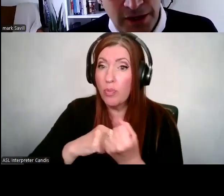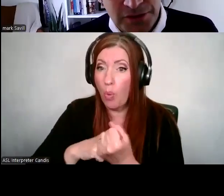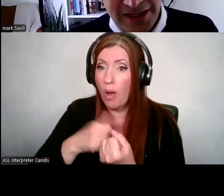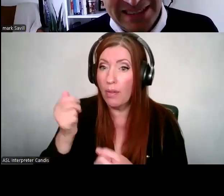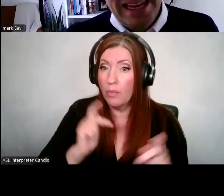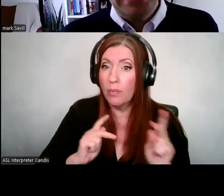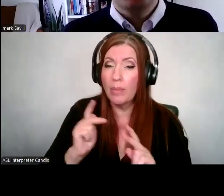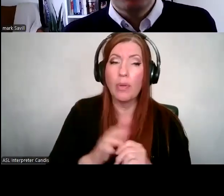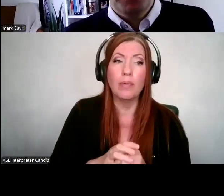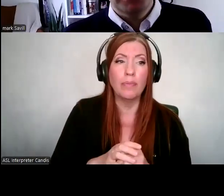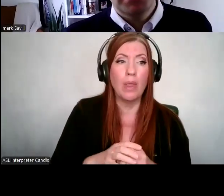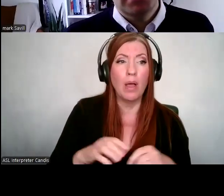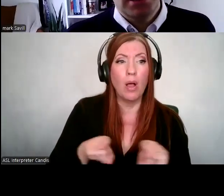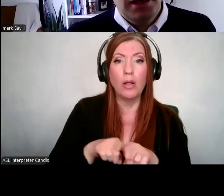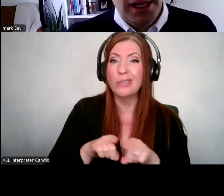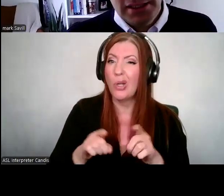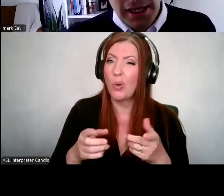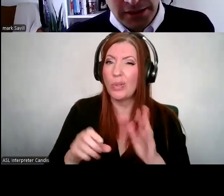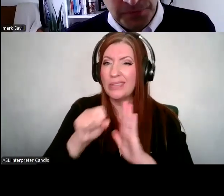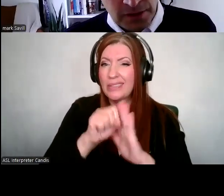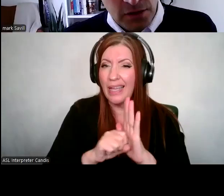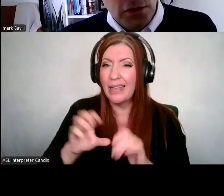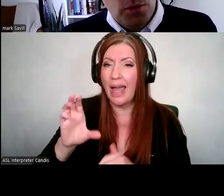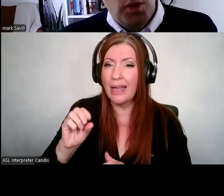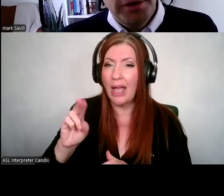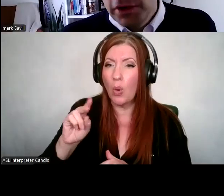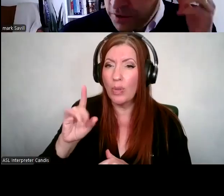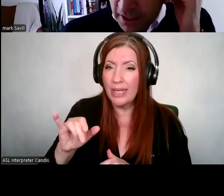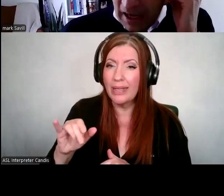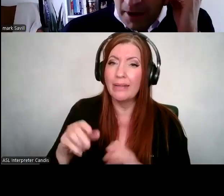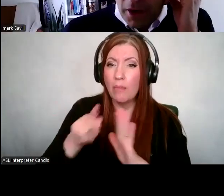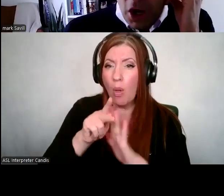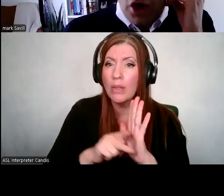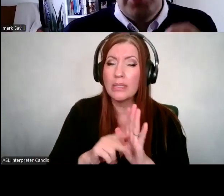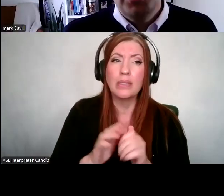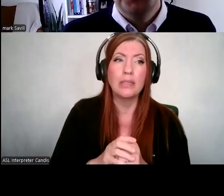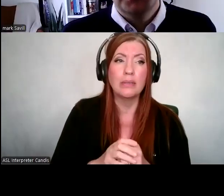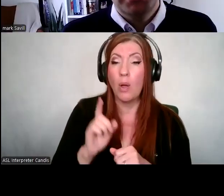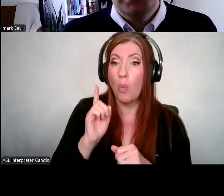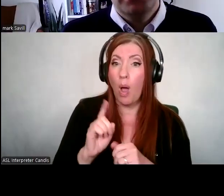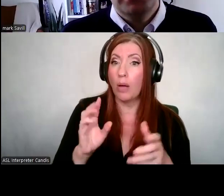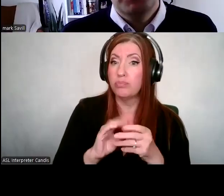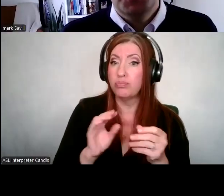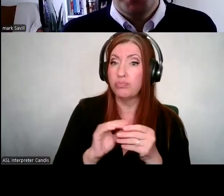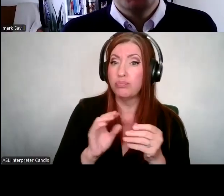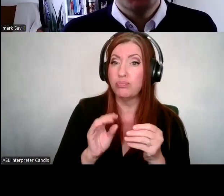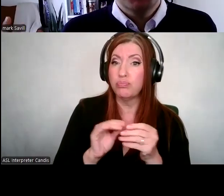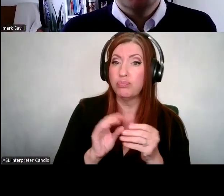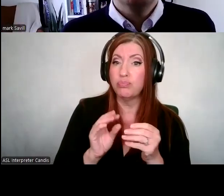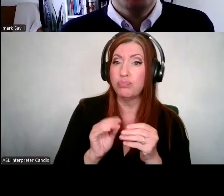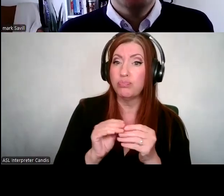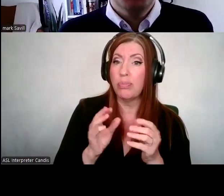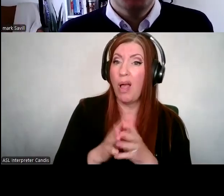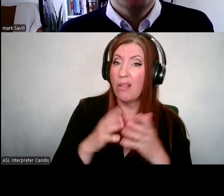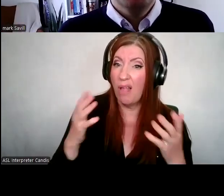was around state and county policies. Next slide. One of those that came up a lot was, which was quite interesting, in